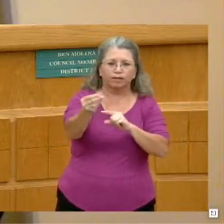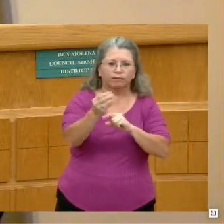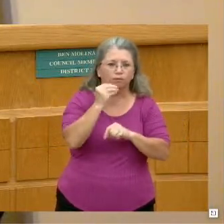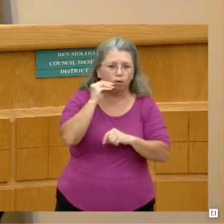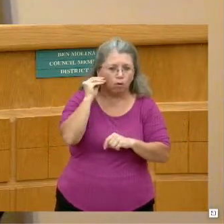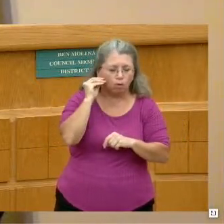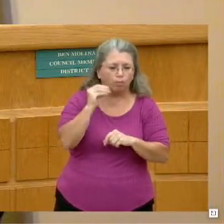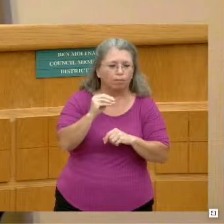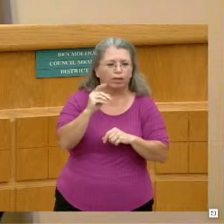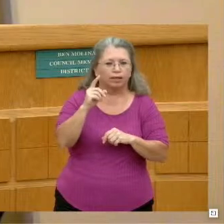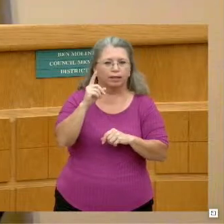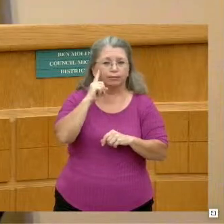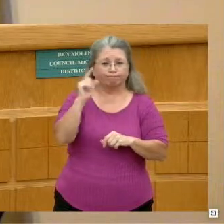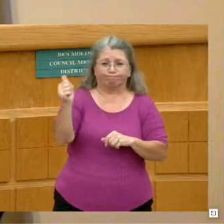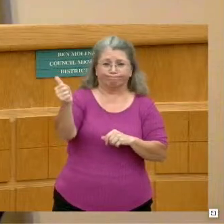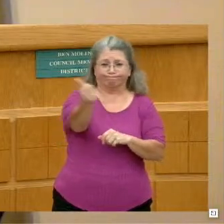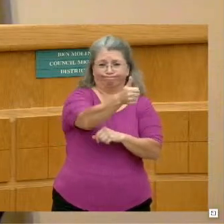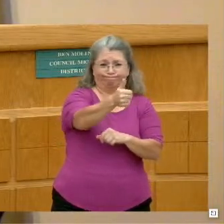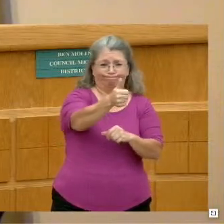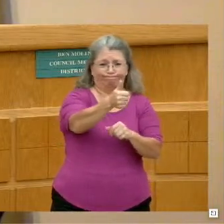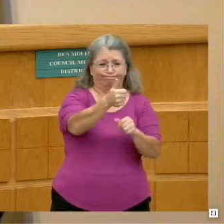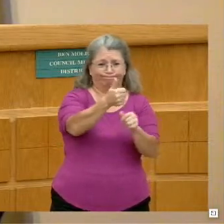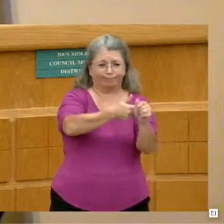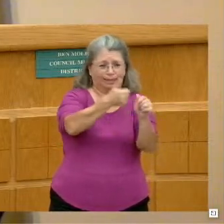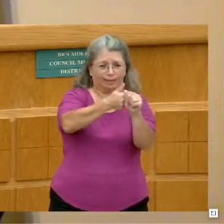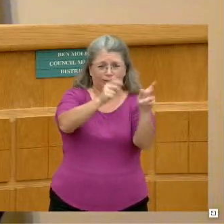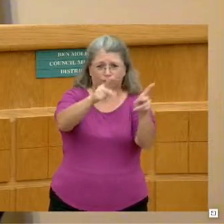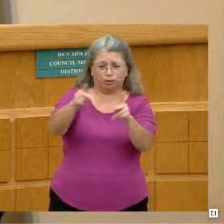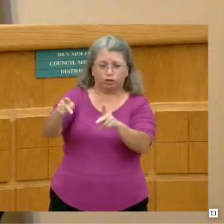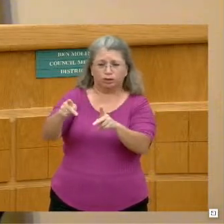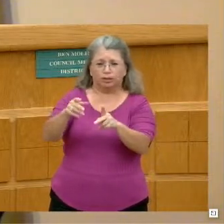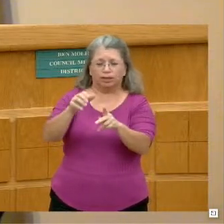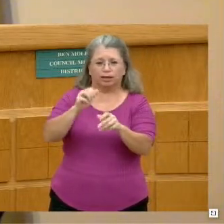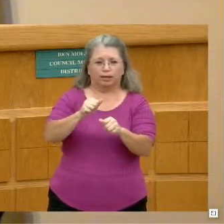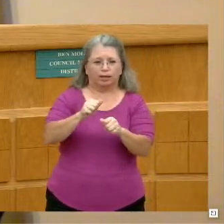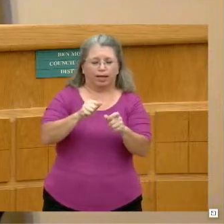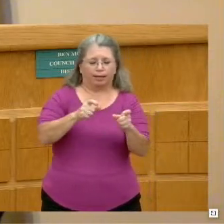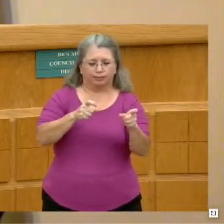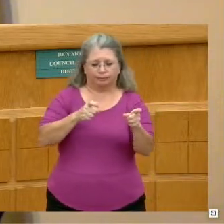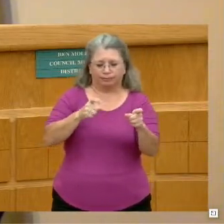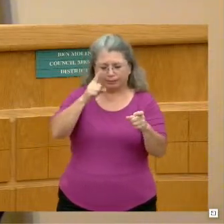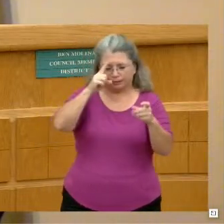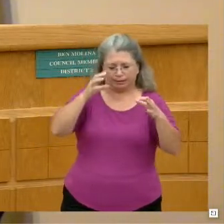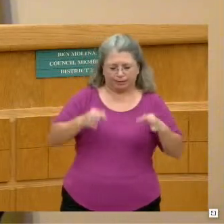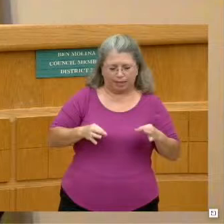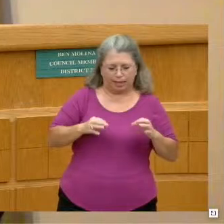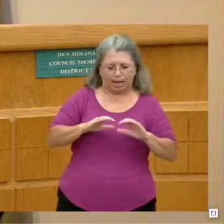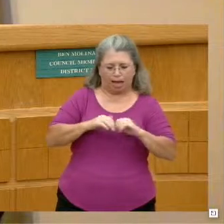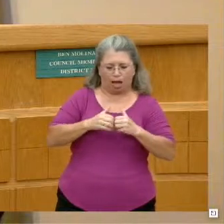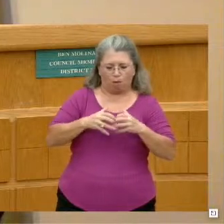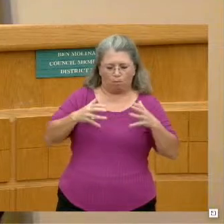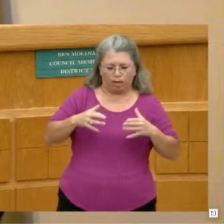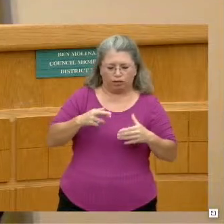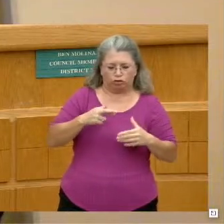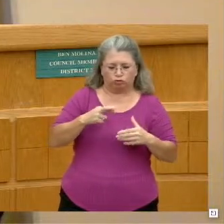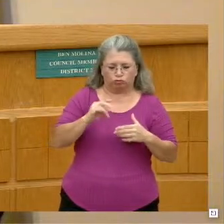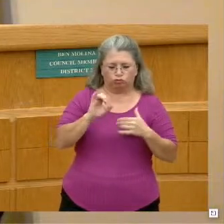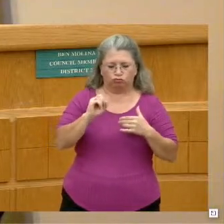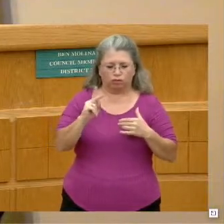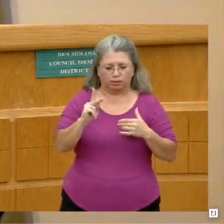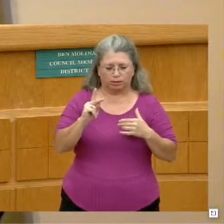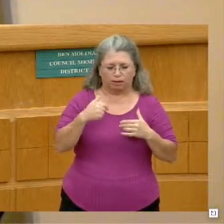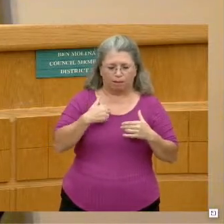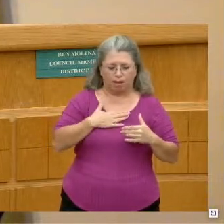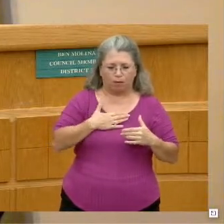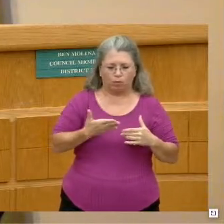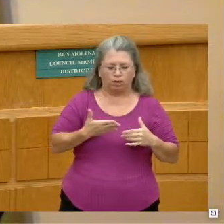you to determine and to manage what amount of risk are you willing to take on this Day of Independence